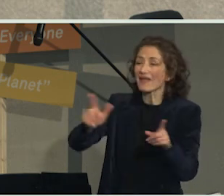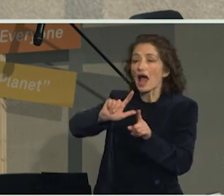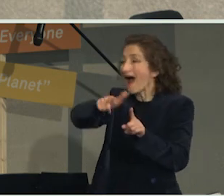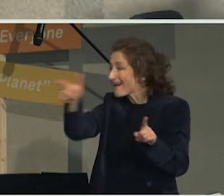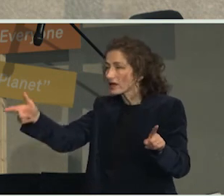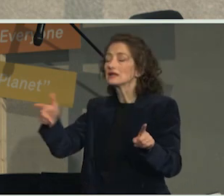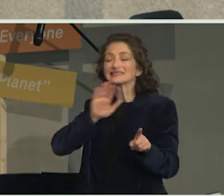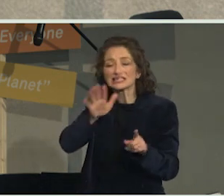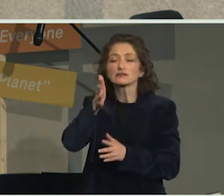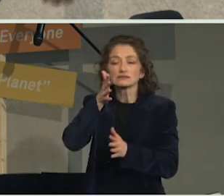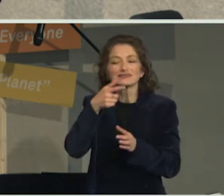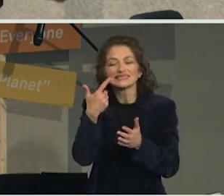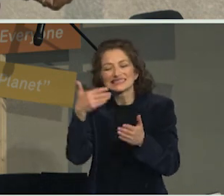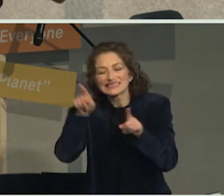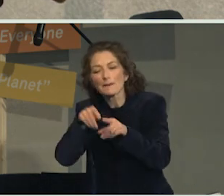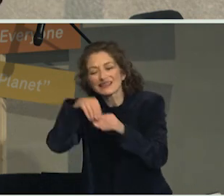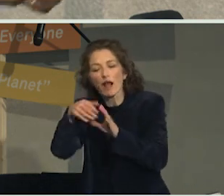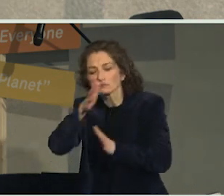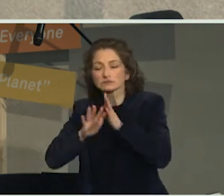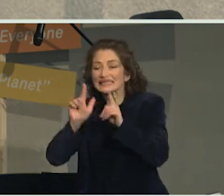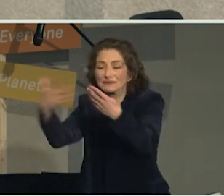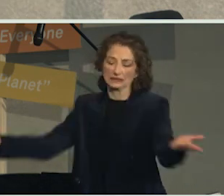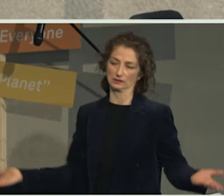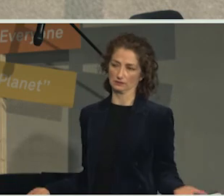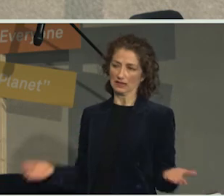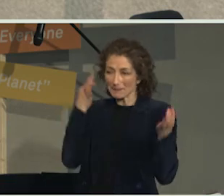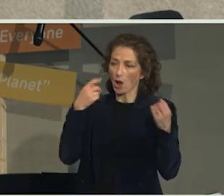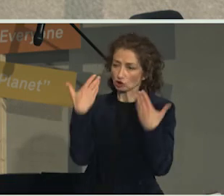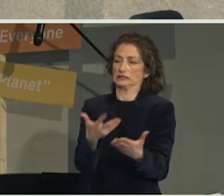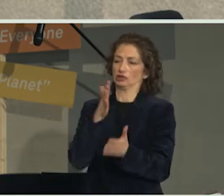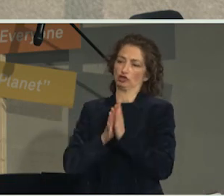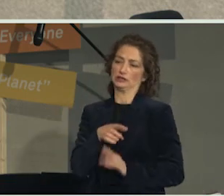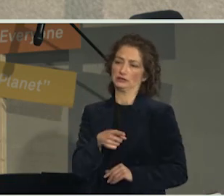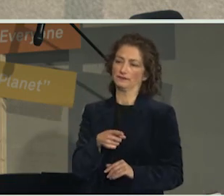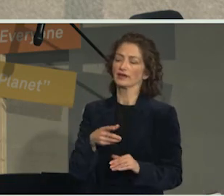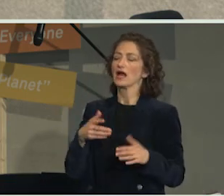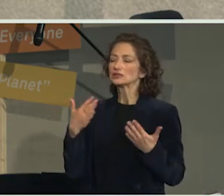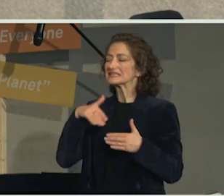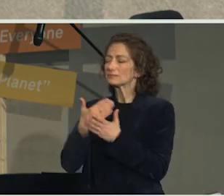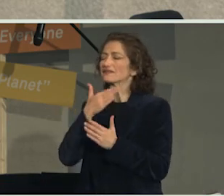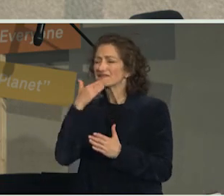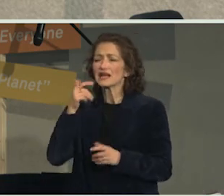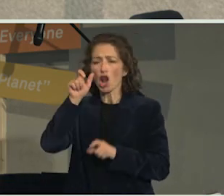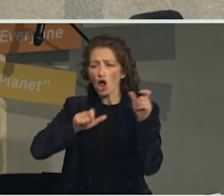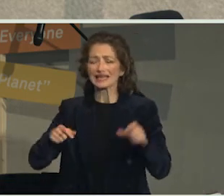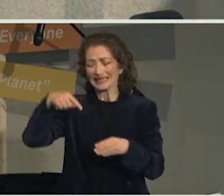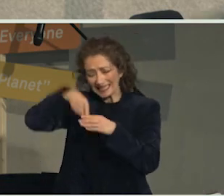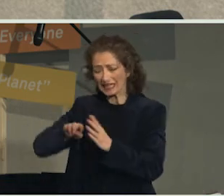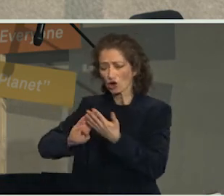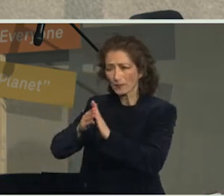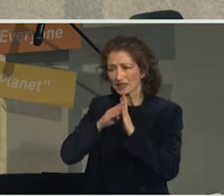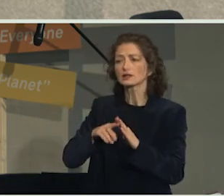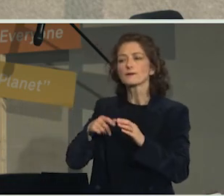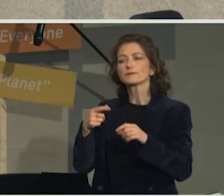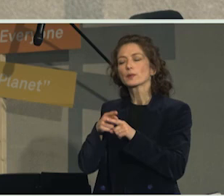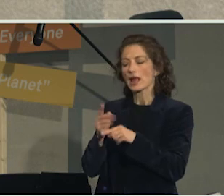do. It's not just, you know, sitting in the academy. And there are a lot of people who do that work in partnership. So I